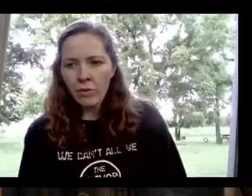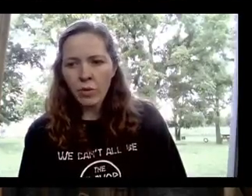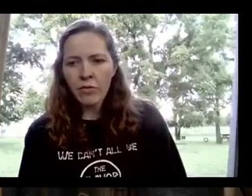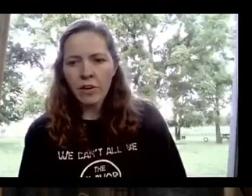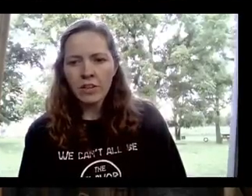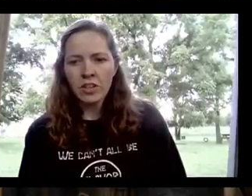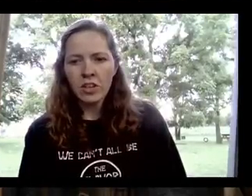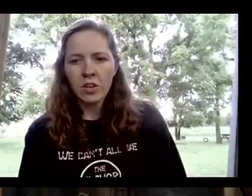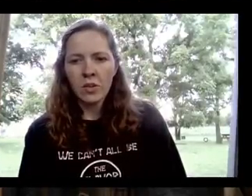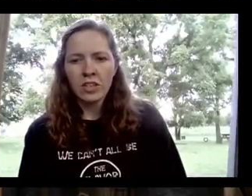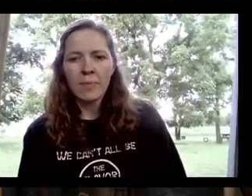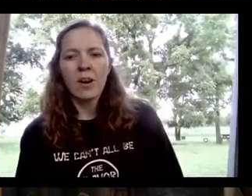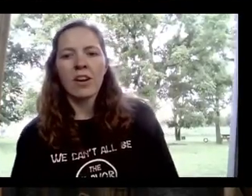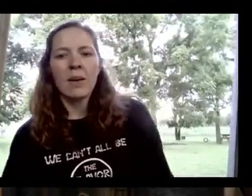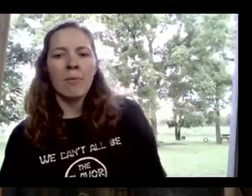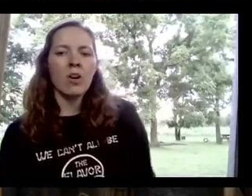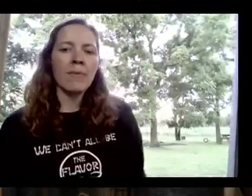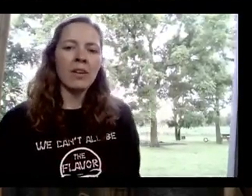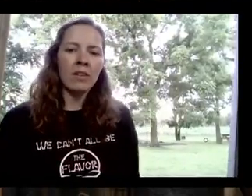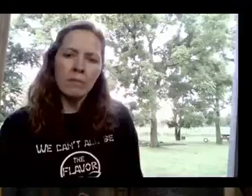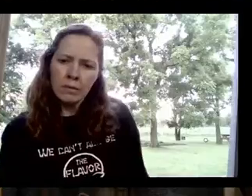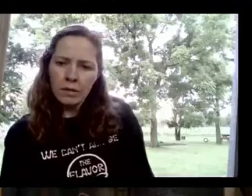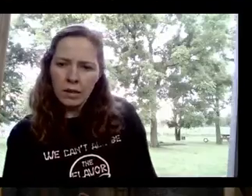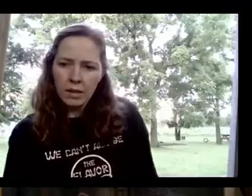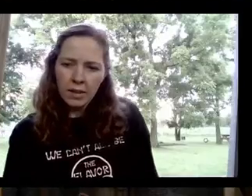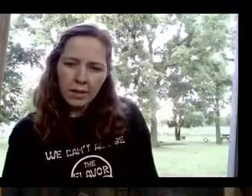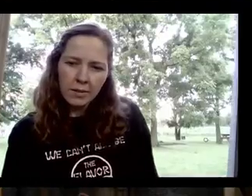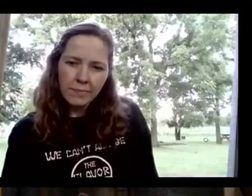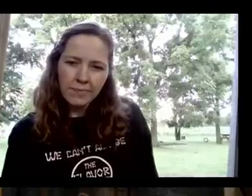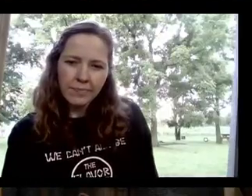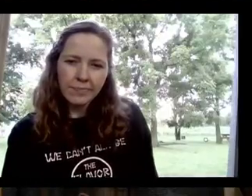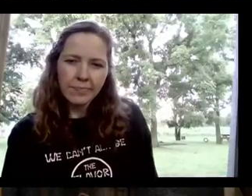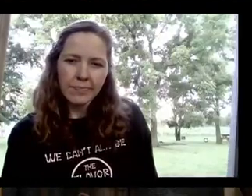old outdoor furniture, and barn metal?